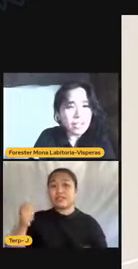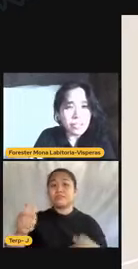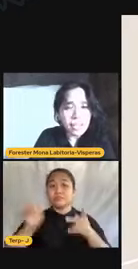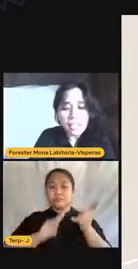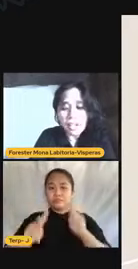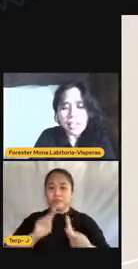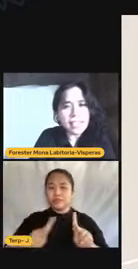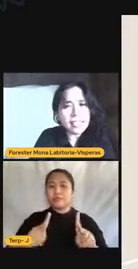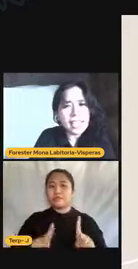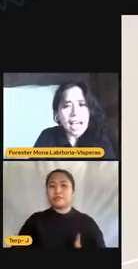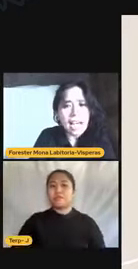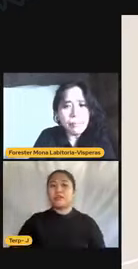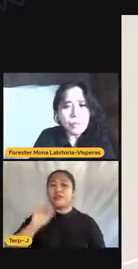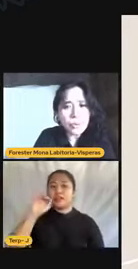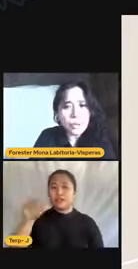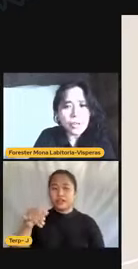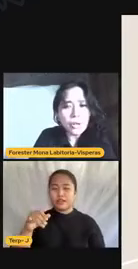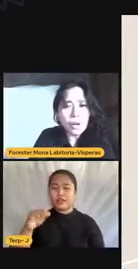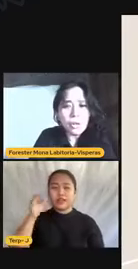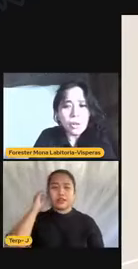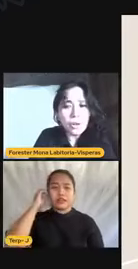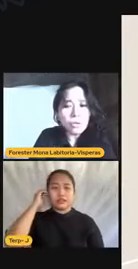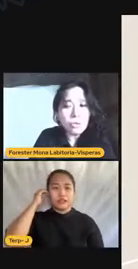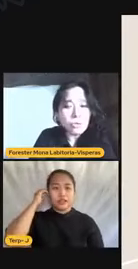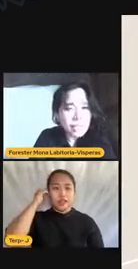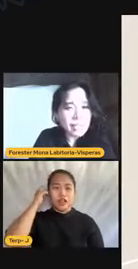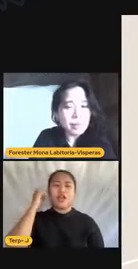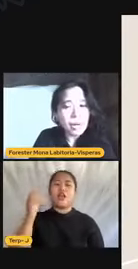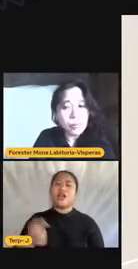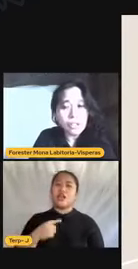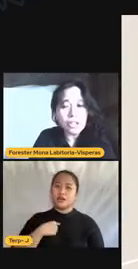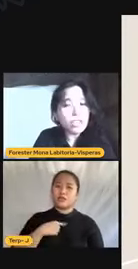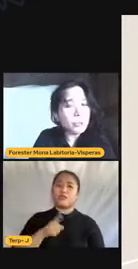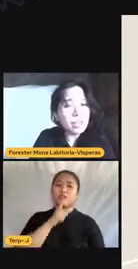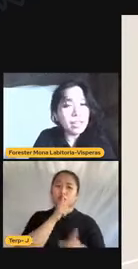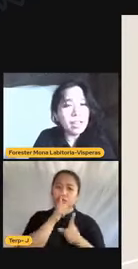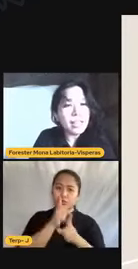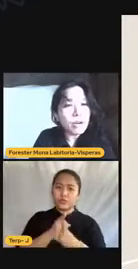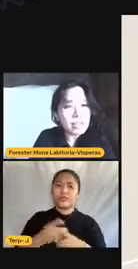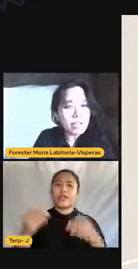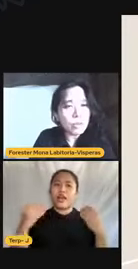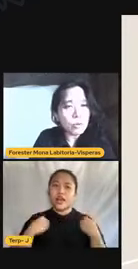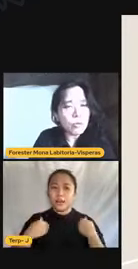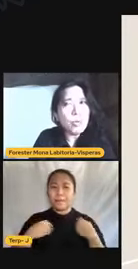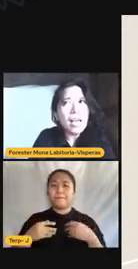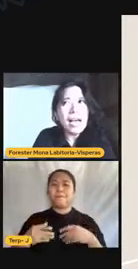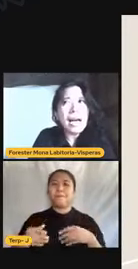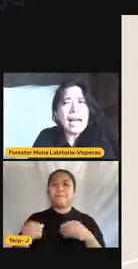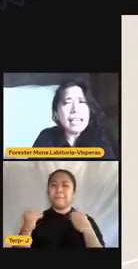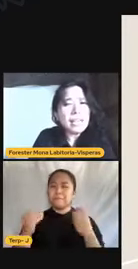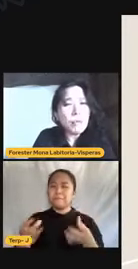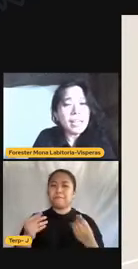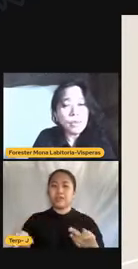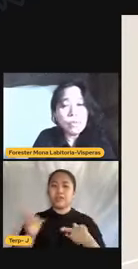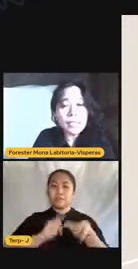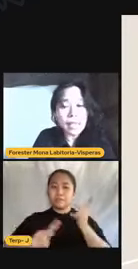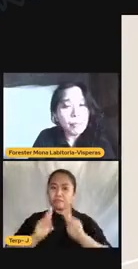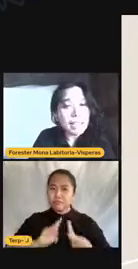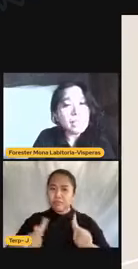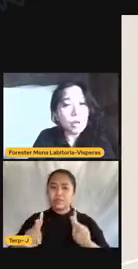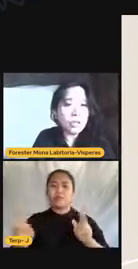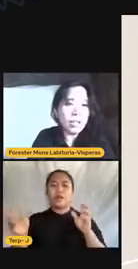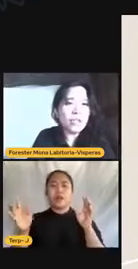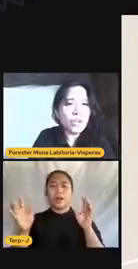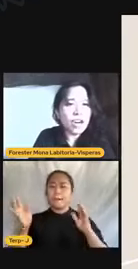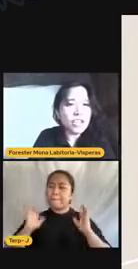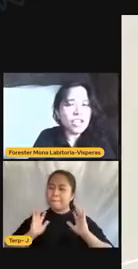Lavigne, they are great artists. I'm sure there are also great persons with Down syndrome. I think we can use them